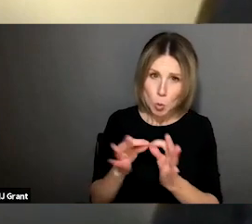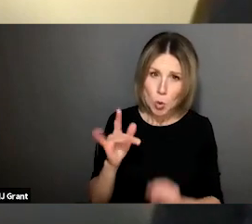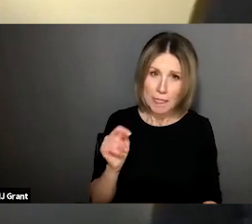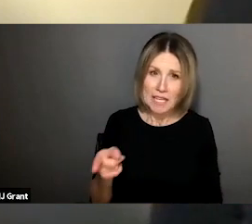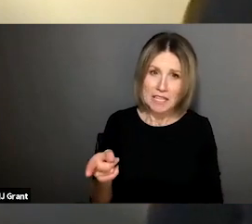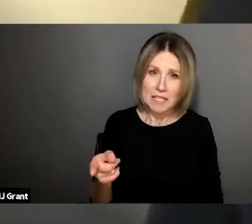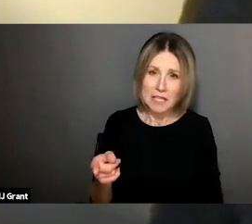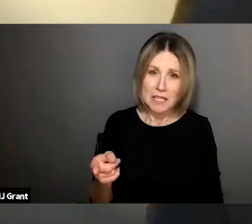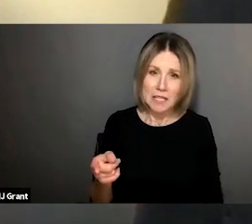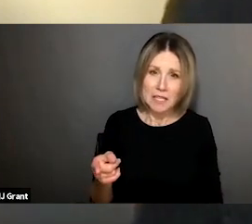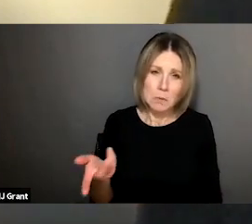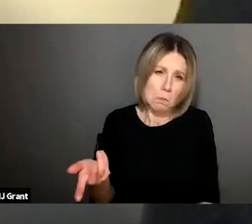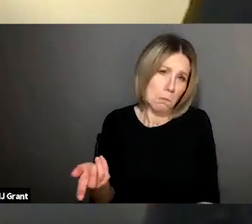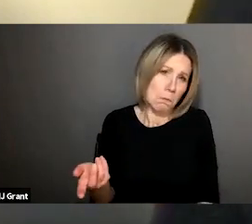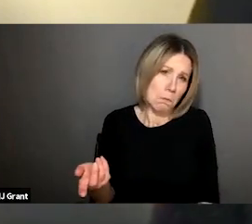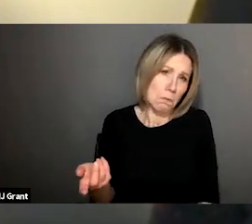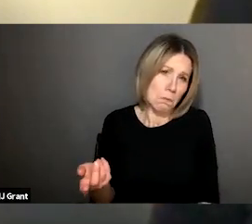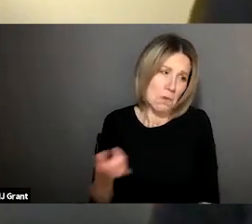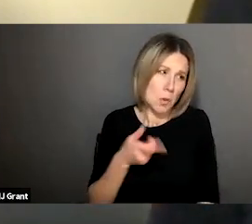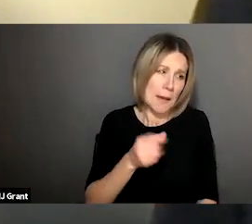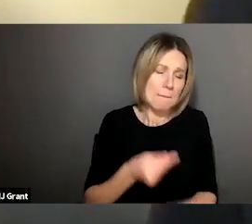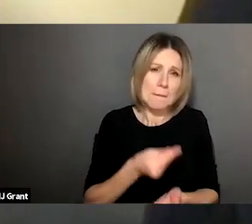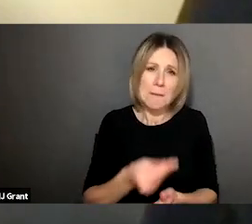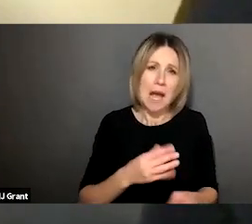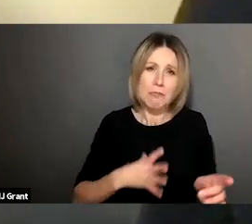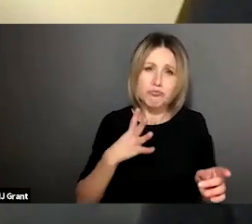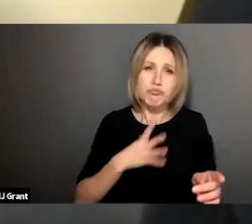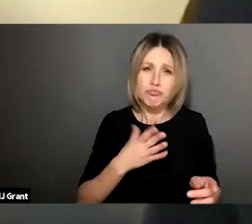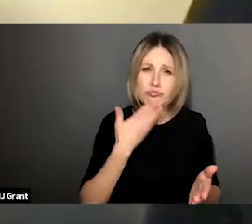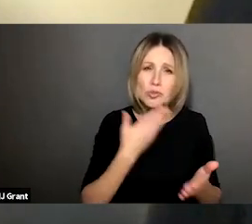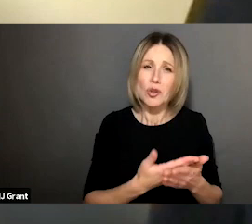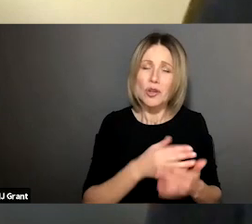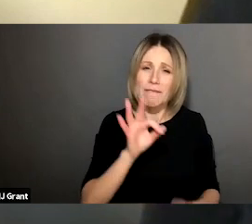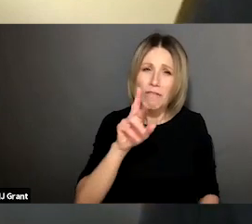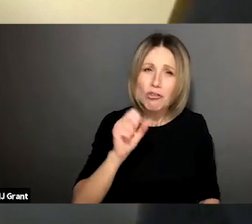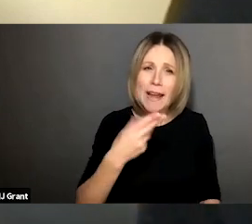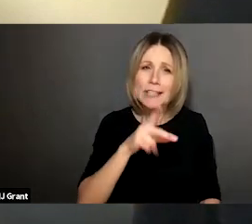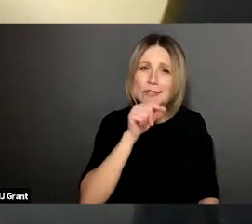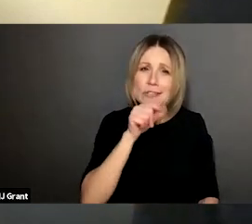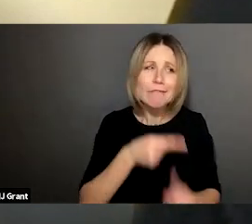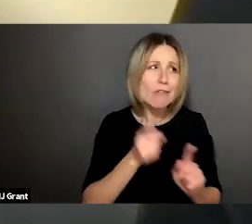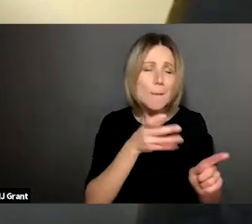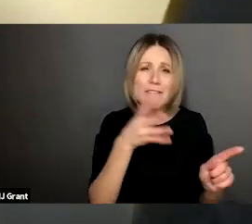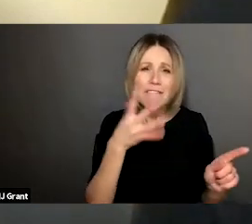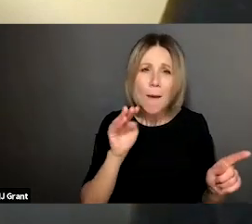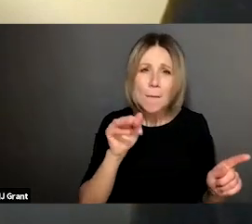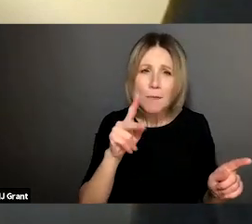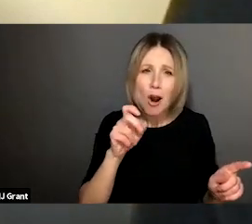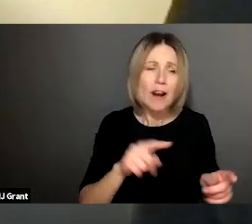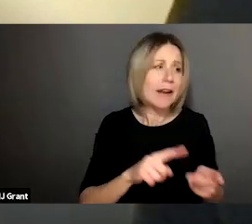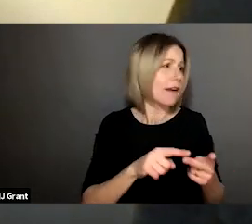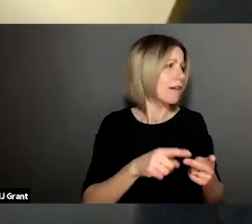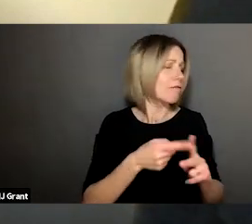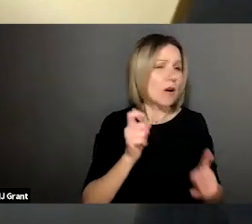amazing chicken at the farmer's market or the amazing lamb at the farmer's market. It is a good